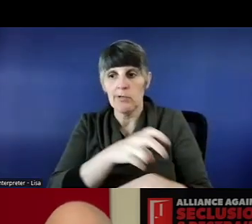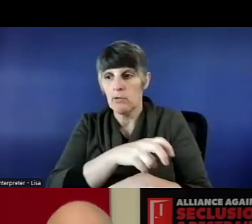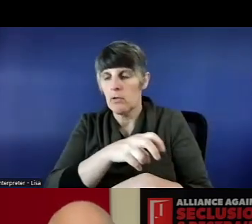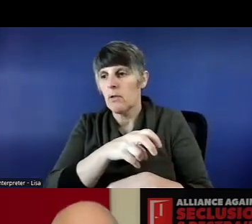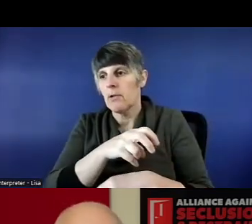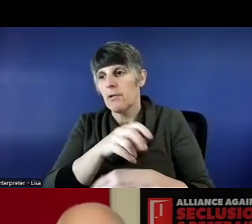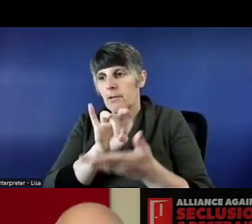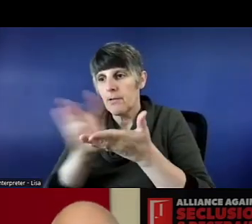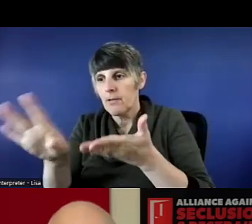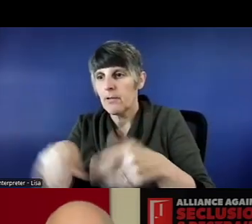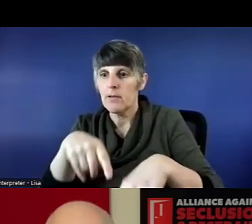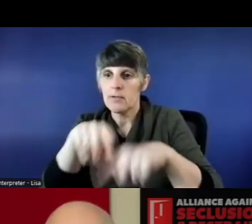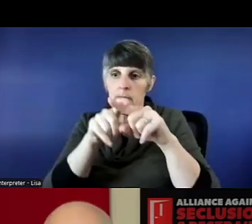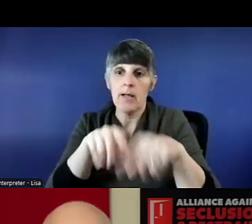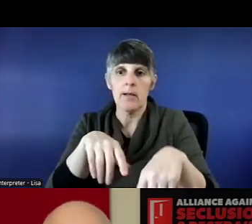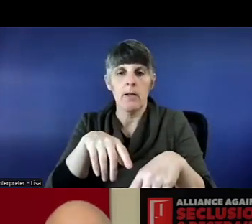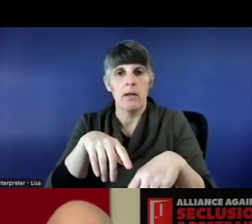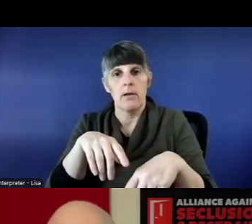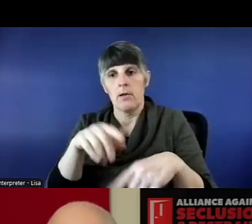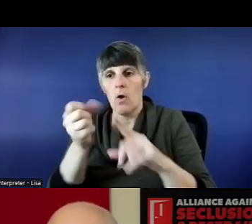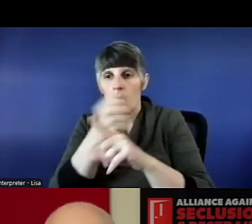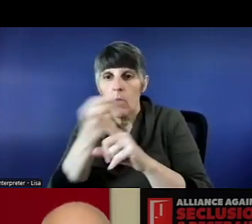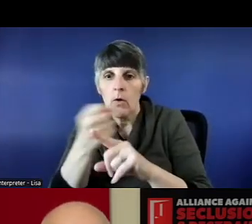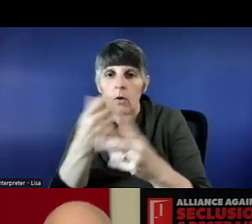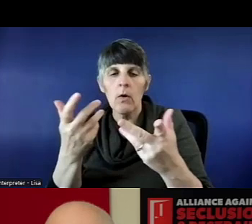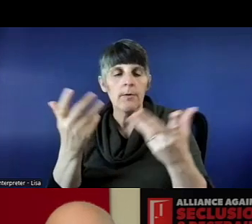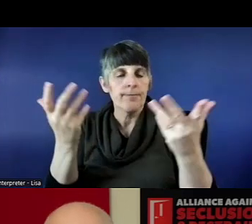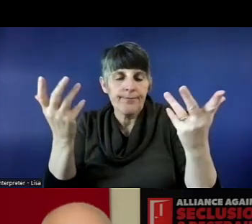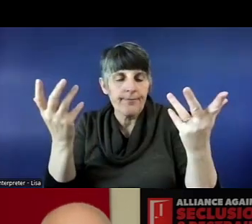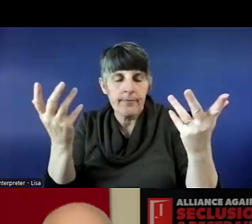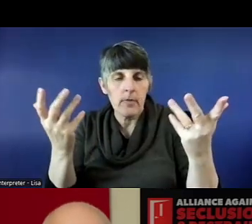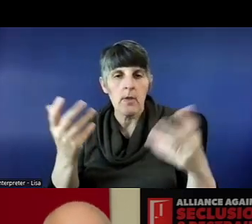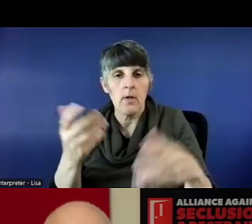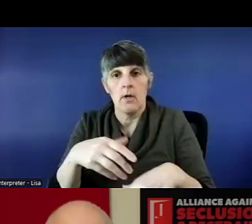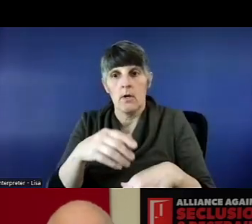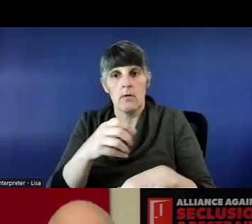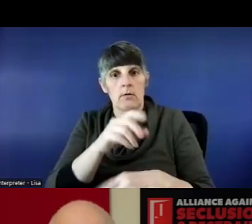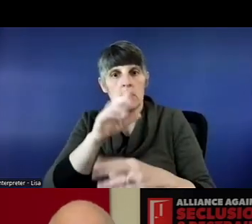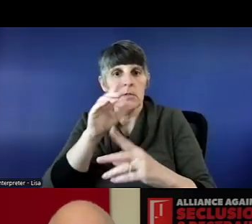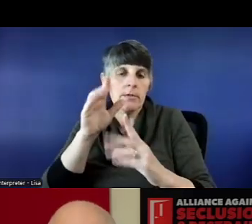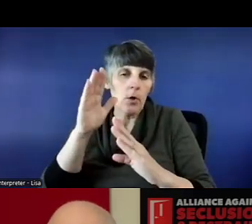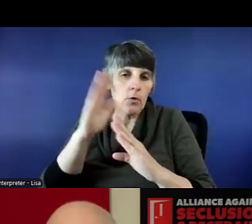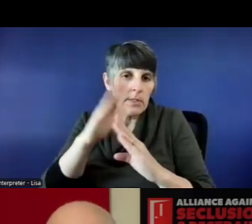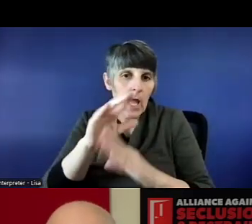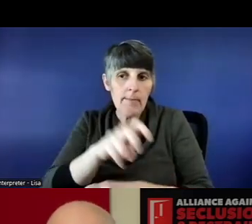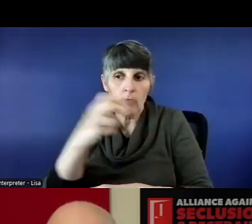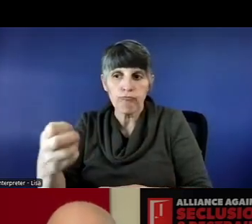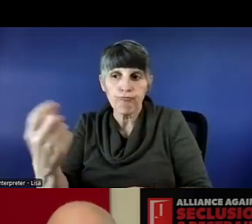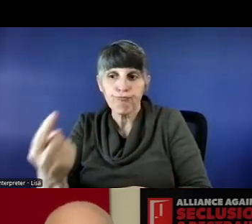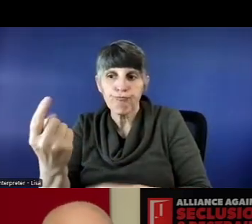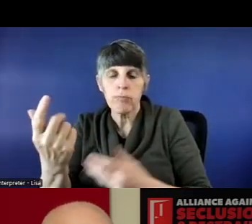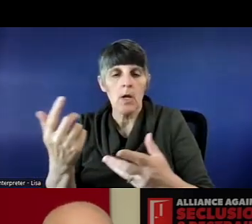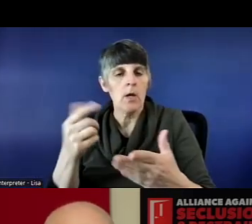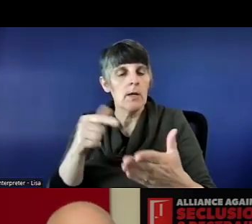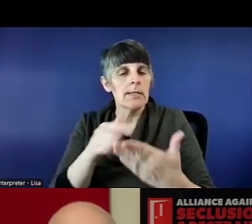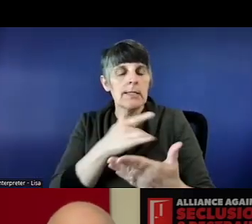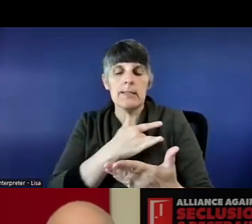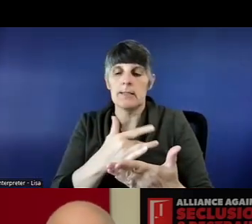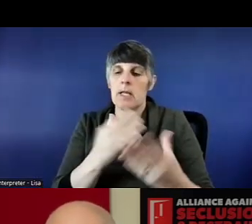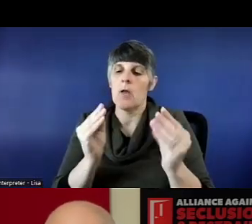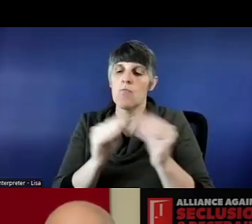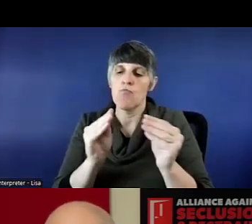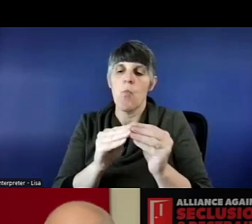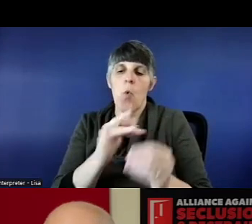expelled, subjected to corporal punishment, placed into timeout rooms. All of these things are often